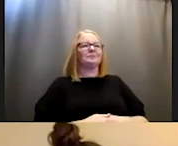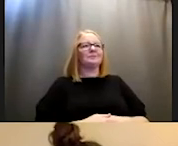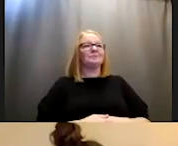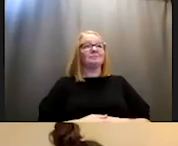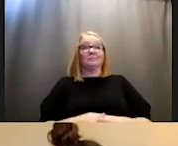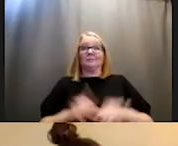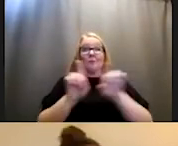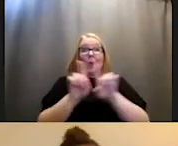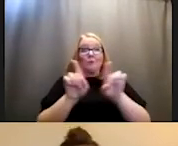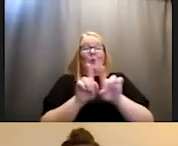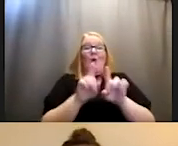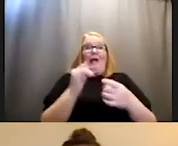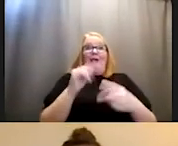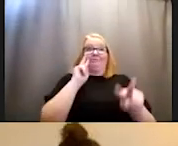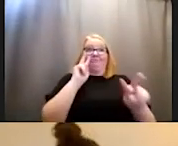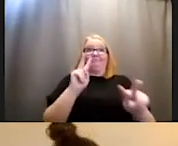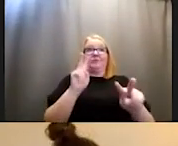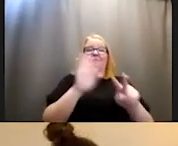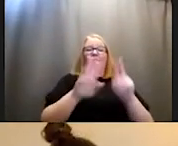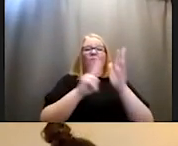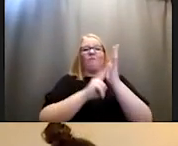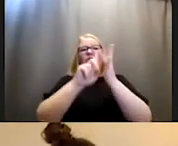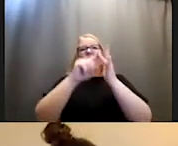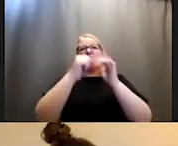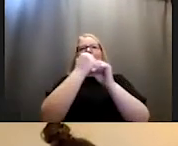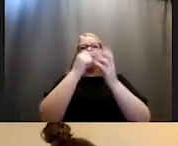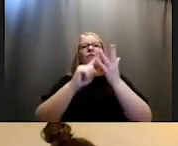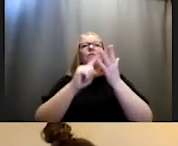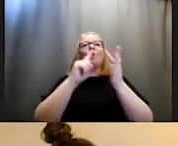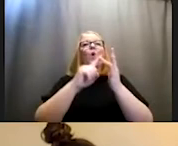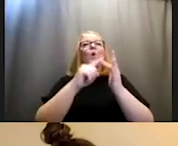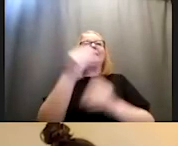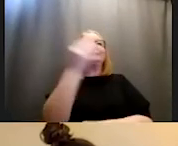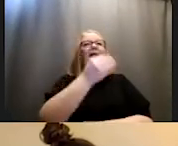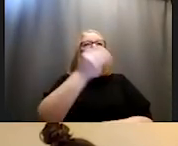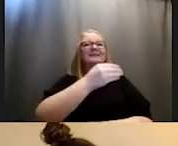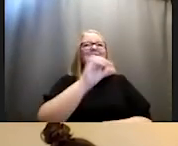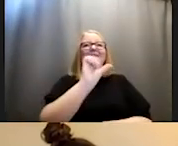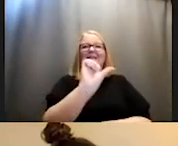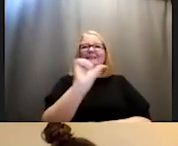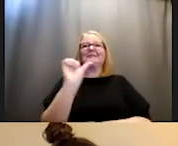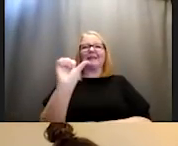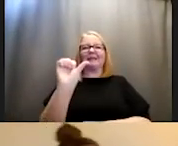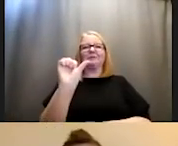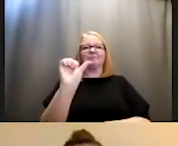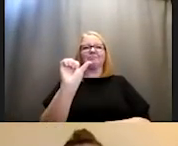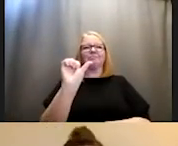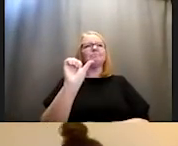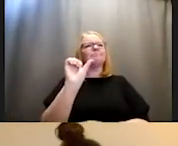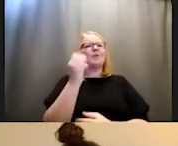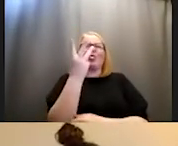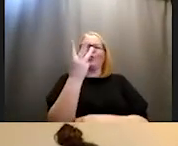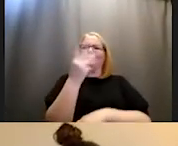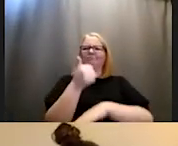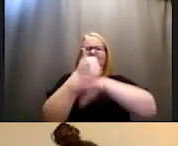Also, if we look at this article, so this is from Vogue, September 1966, and it features 3 of the major London-based